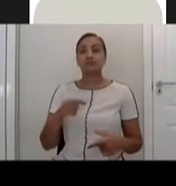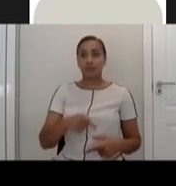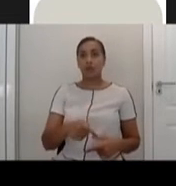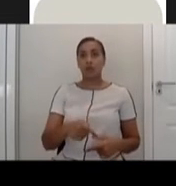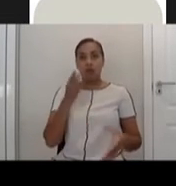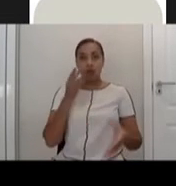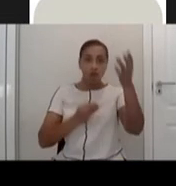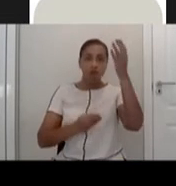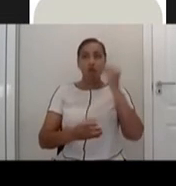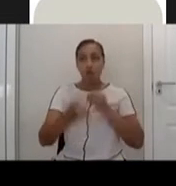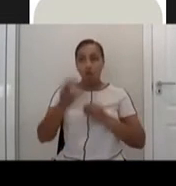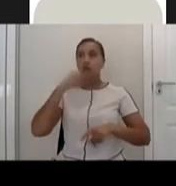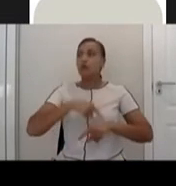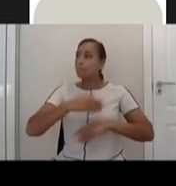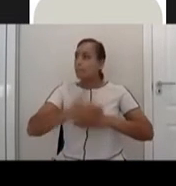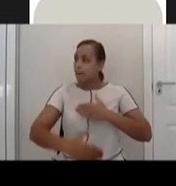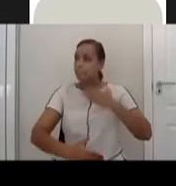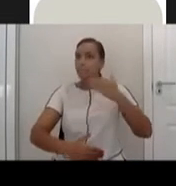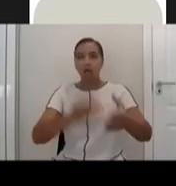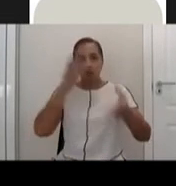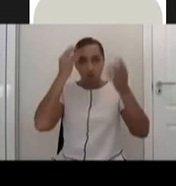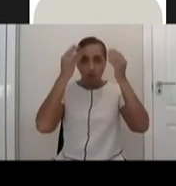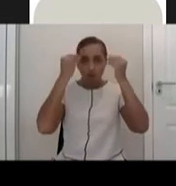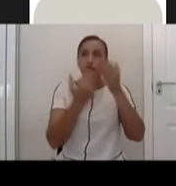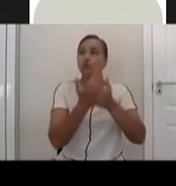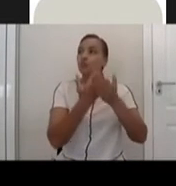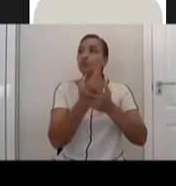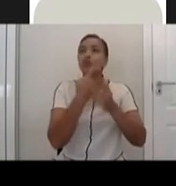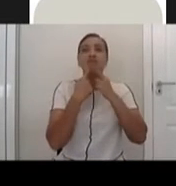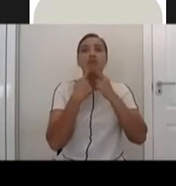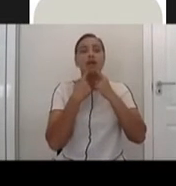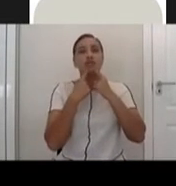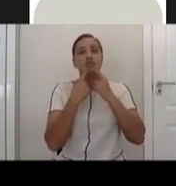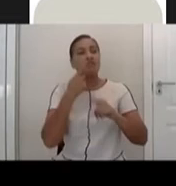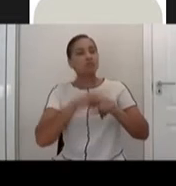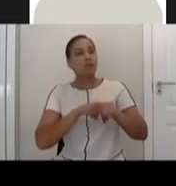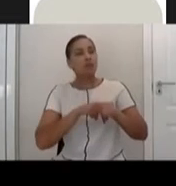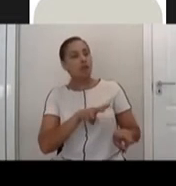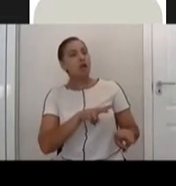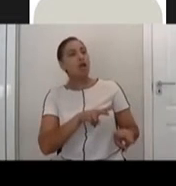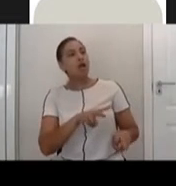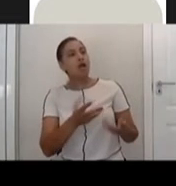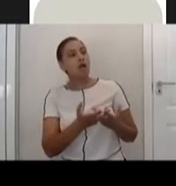about as we go, you know, as we go on.